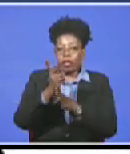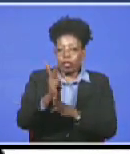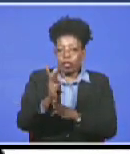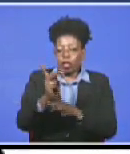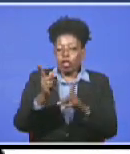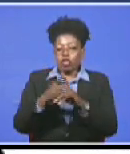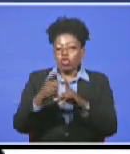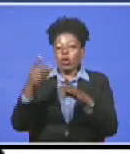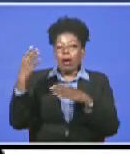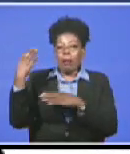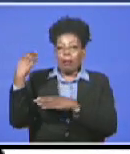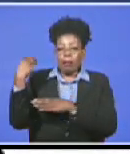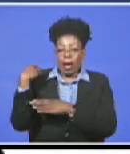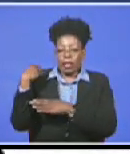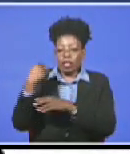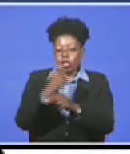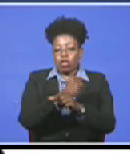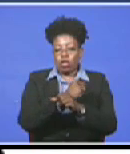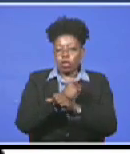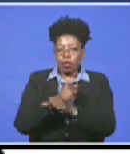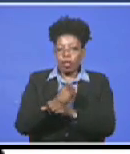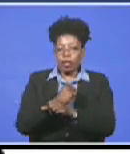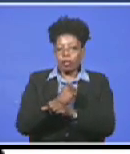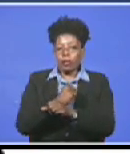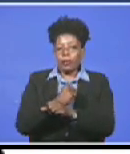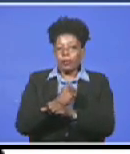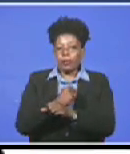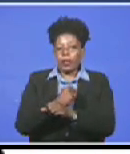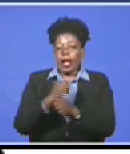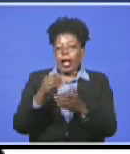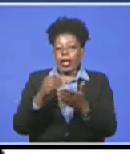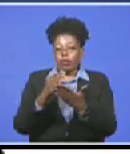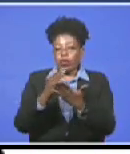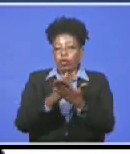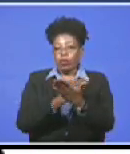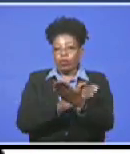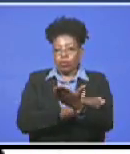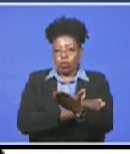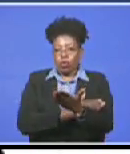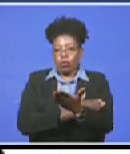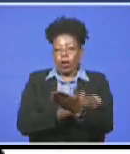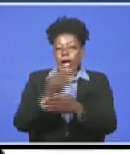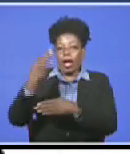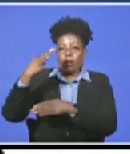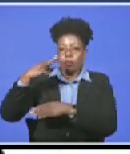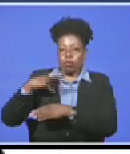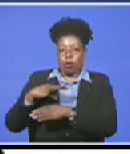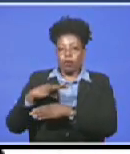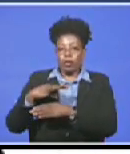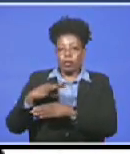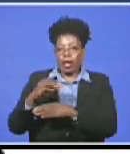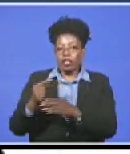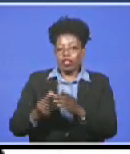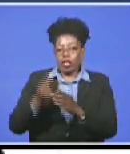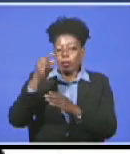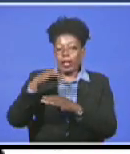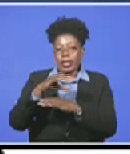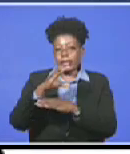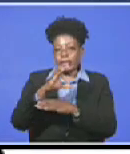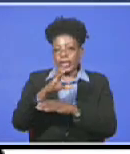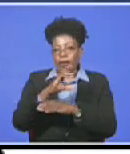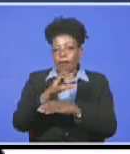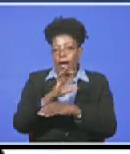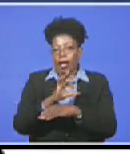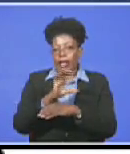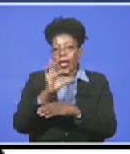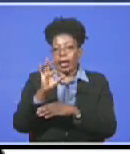to manage Investar Securities and adds that it will prove as lucrative and profitable as existing giants like CFAL,